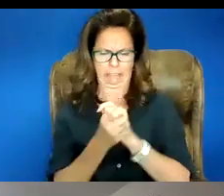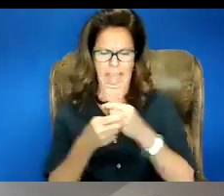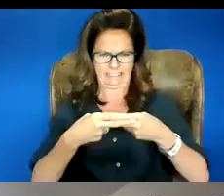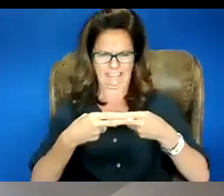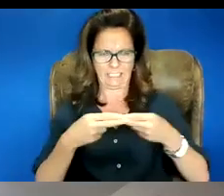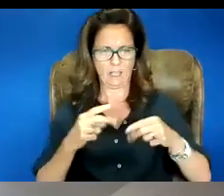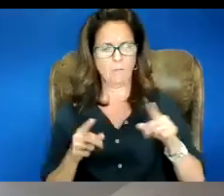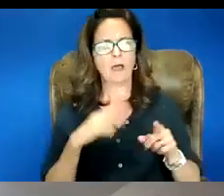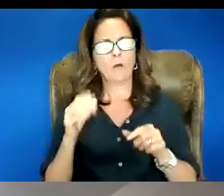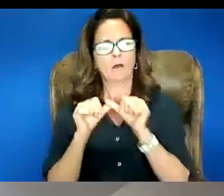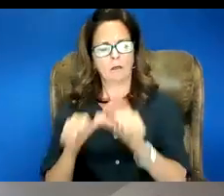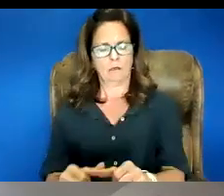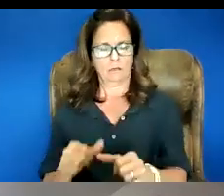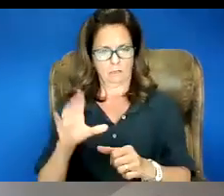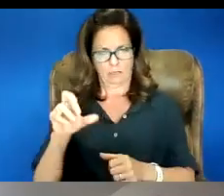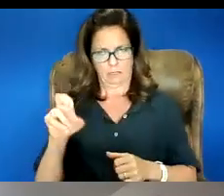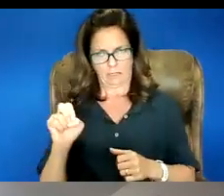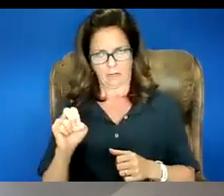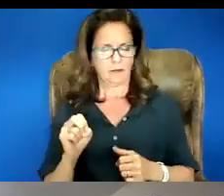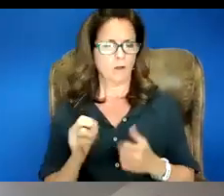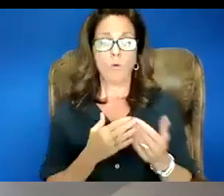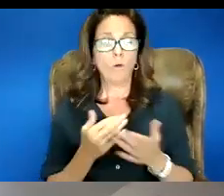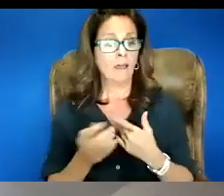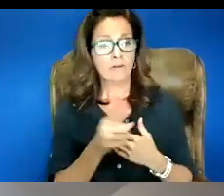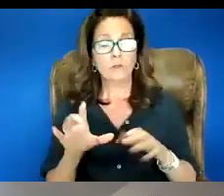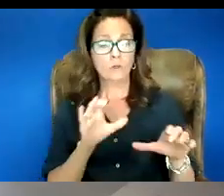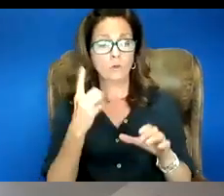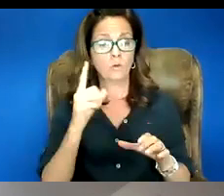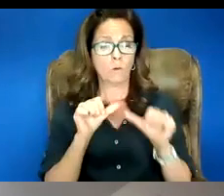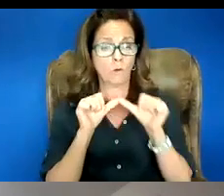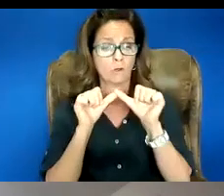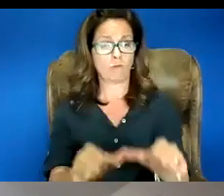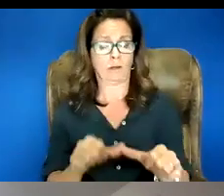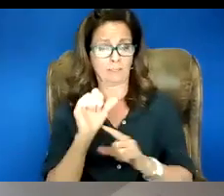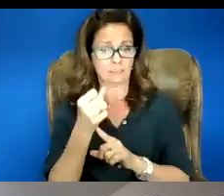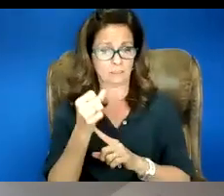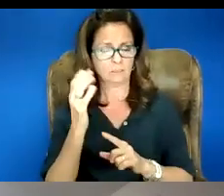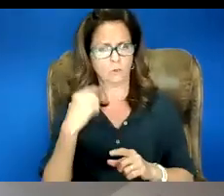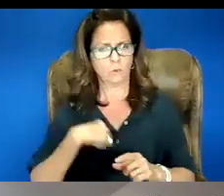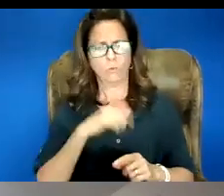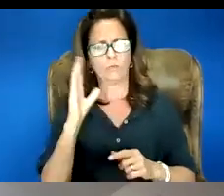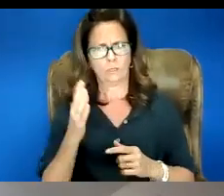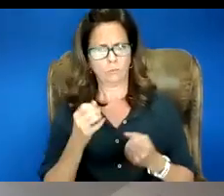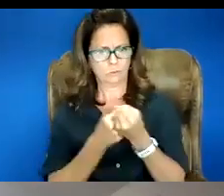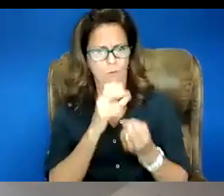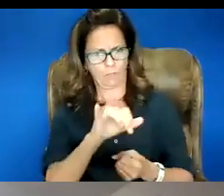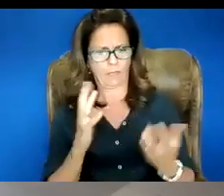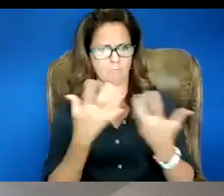to manage your chronic conditions, you'll continue that, and it'll integrate with what you're doing with your health